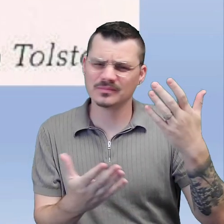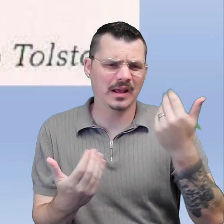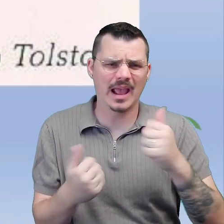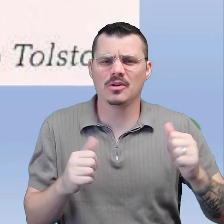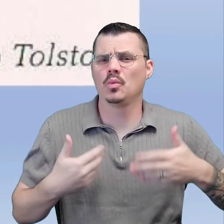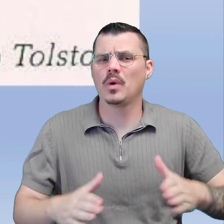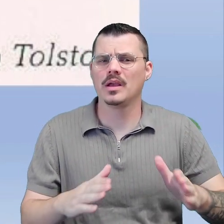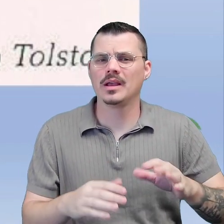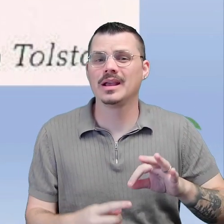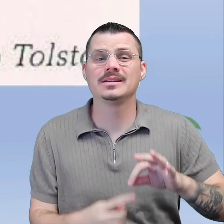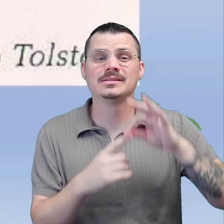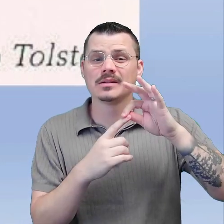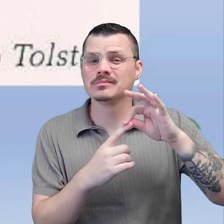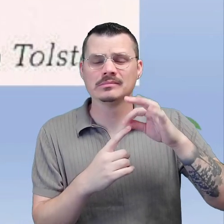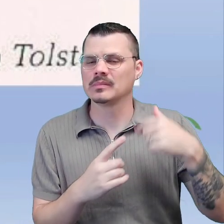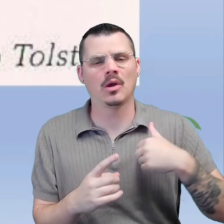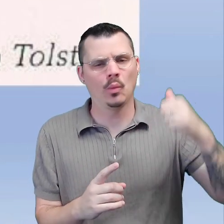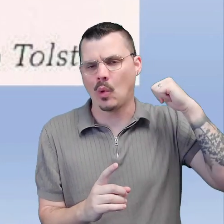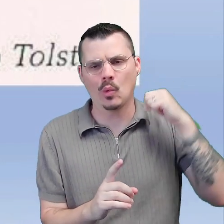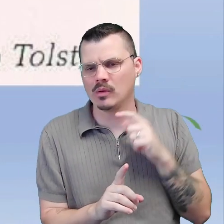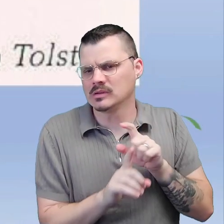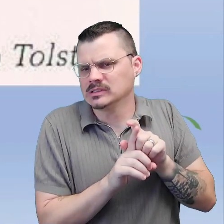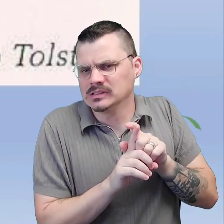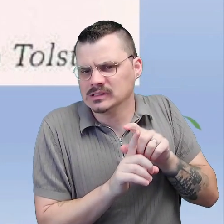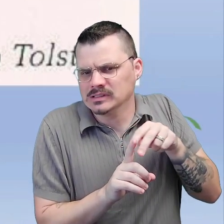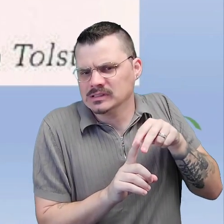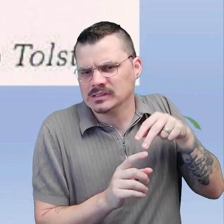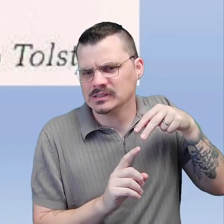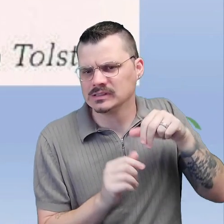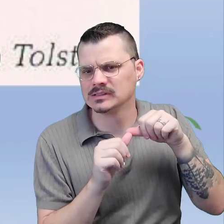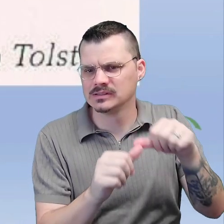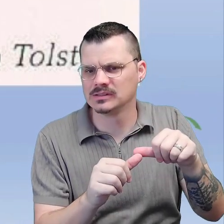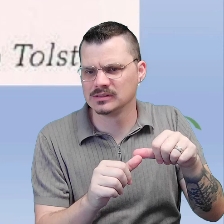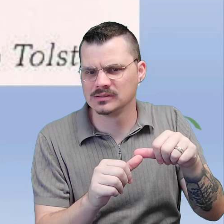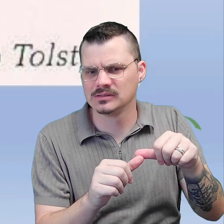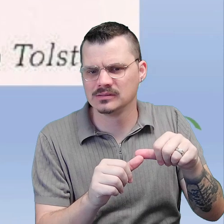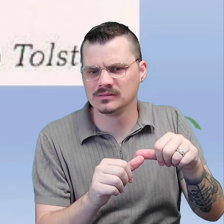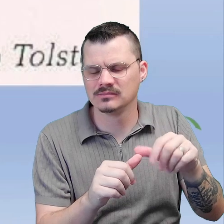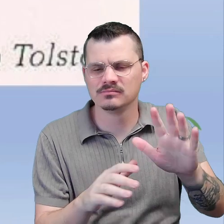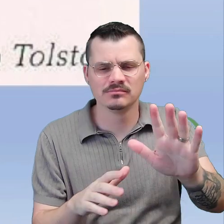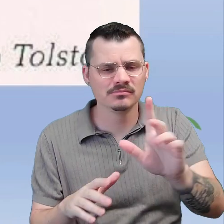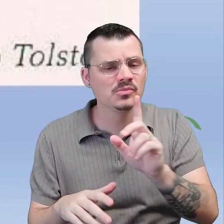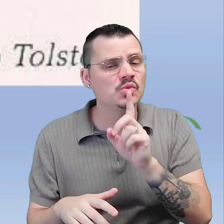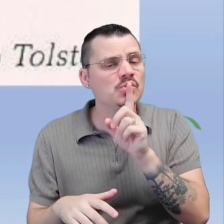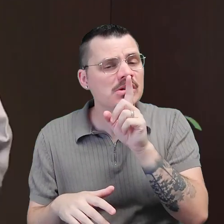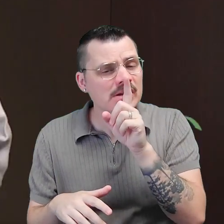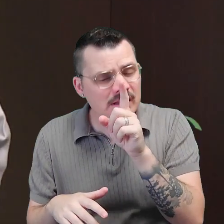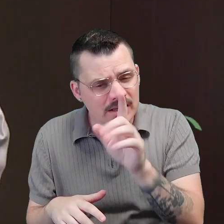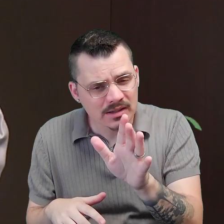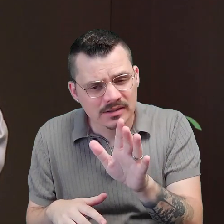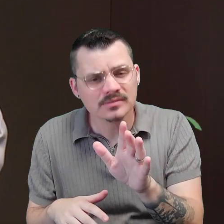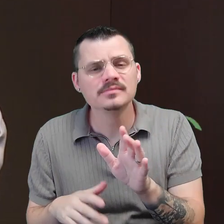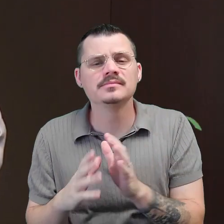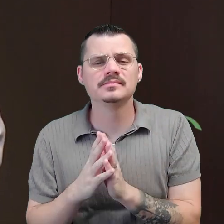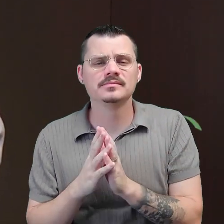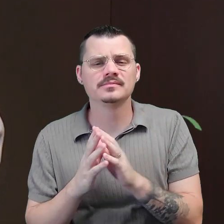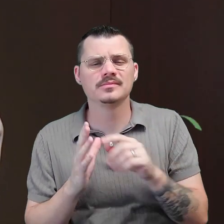possible means, except by getting off his back. It really turns out that